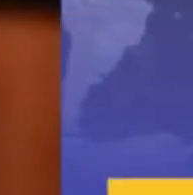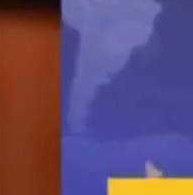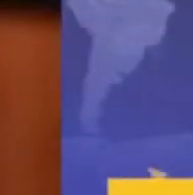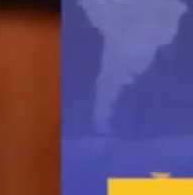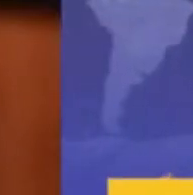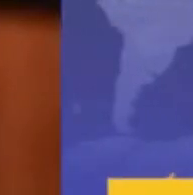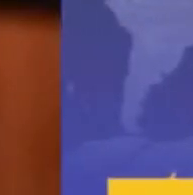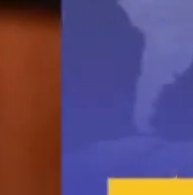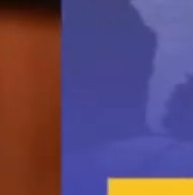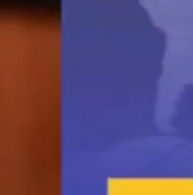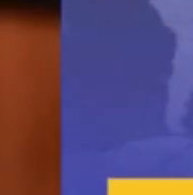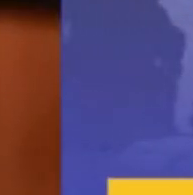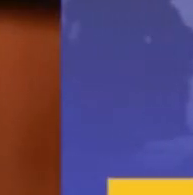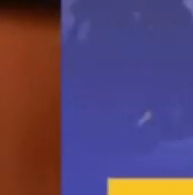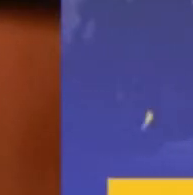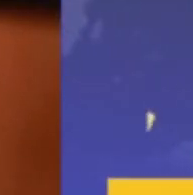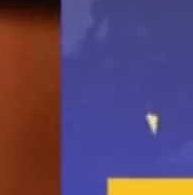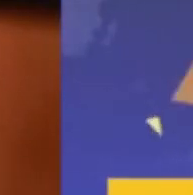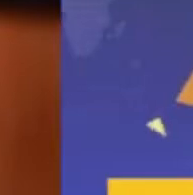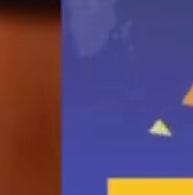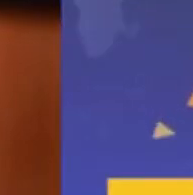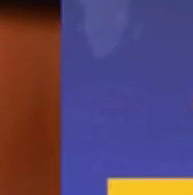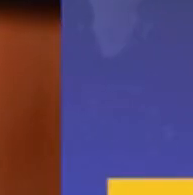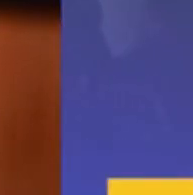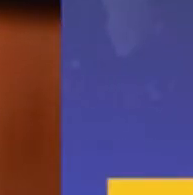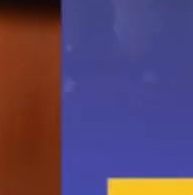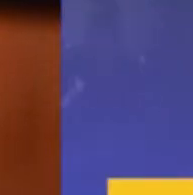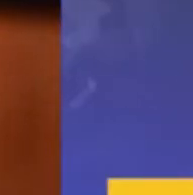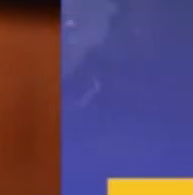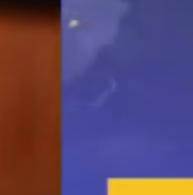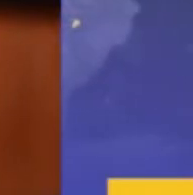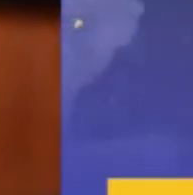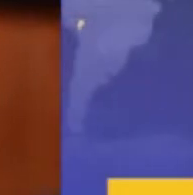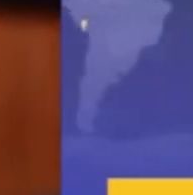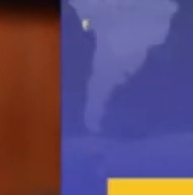Just tonight, President Museveni launches Destination Brand.